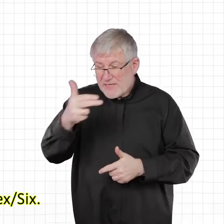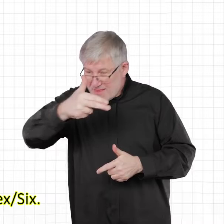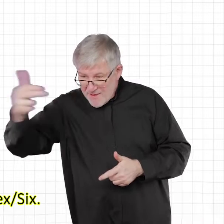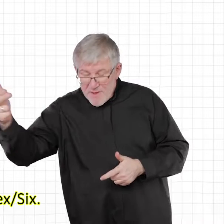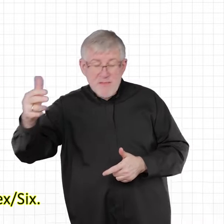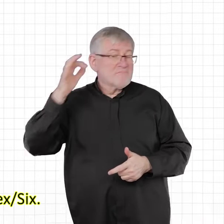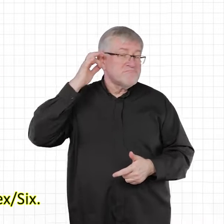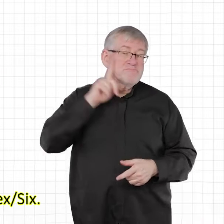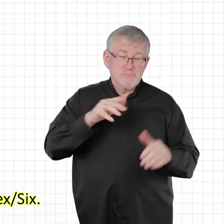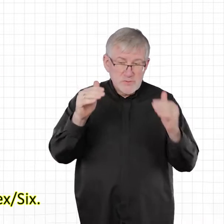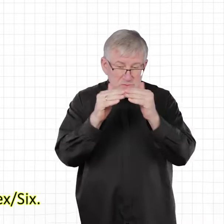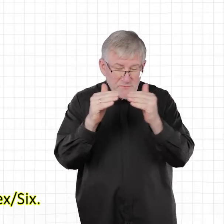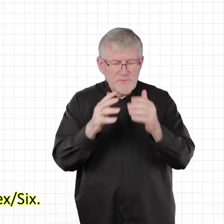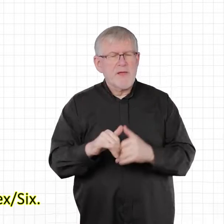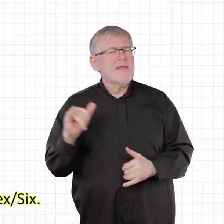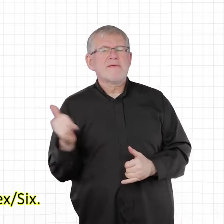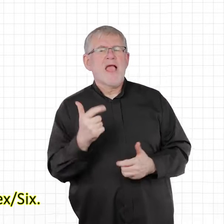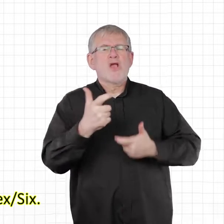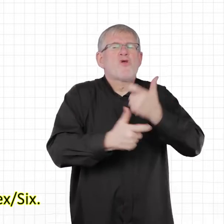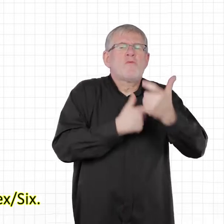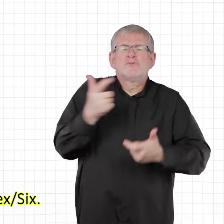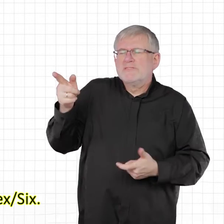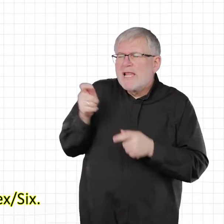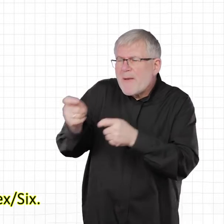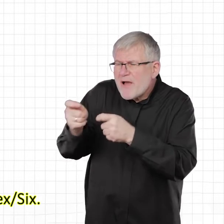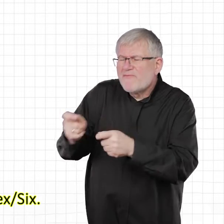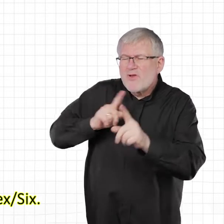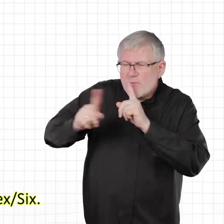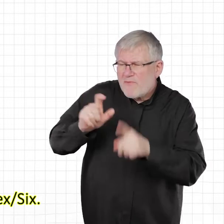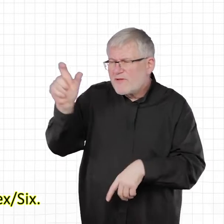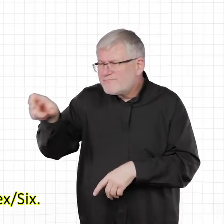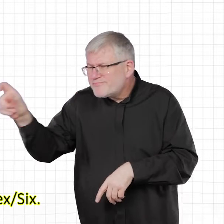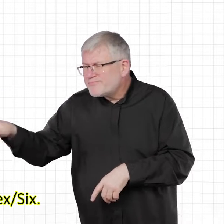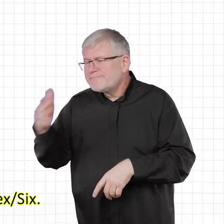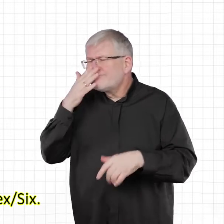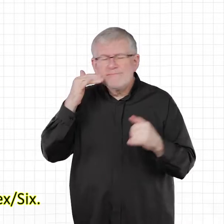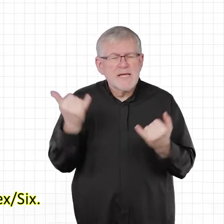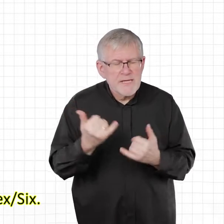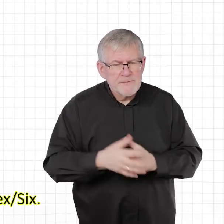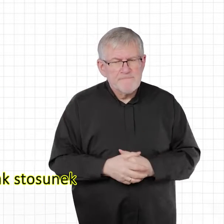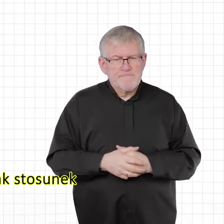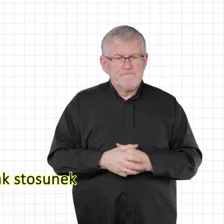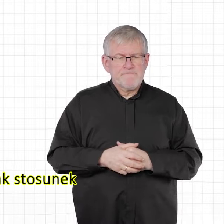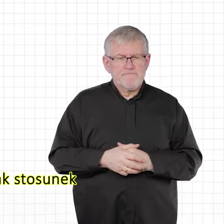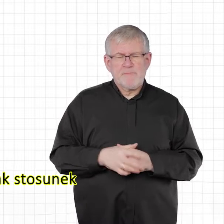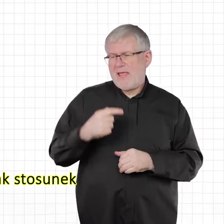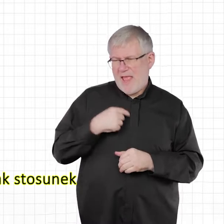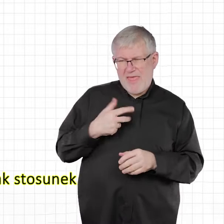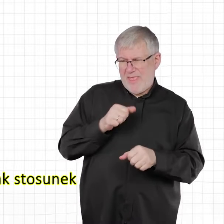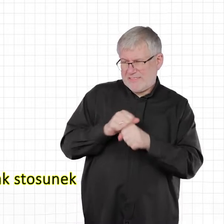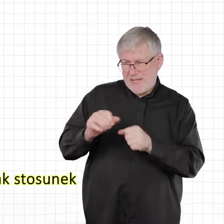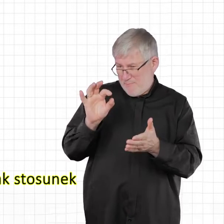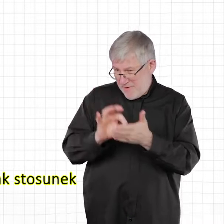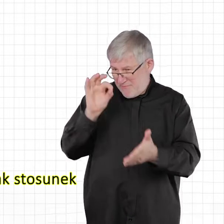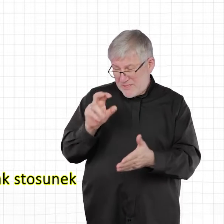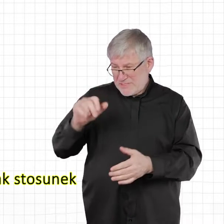as next week, we have this what we called week 6 or vika 6 in Icelandic,